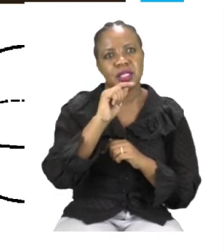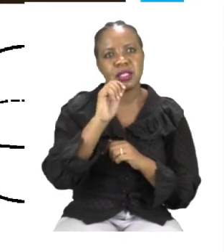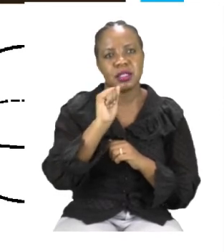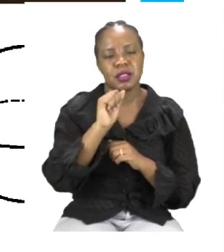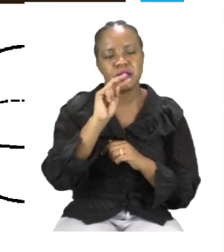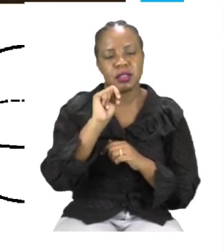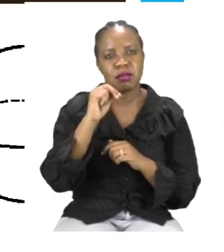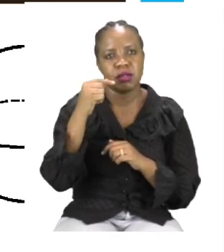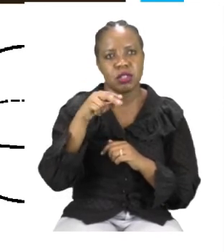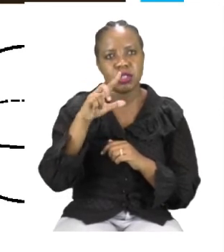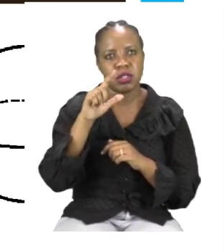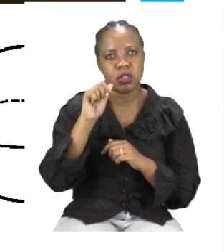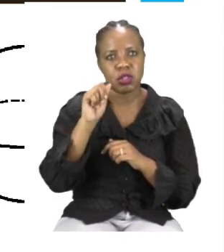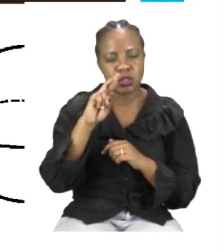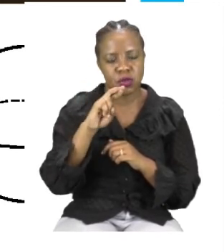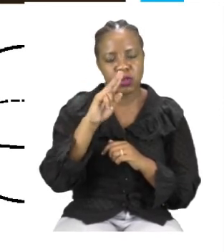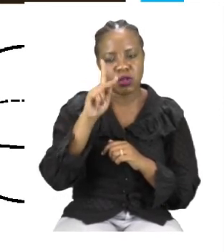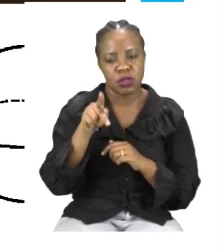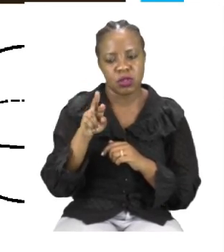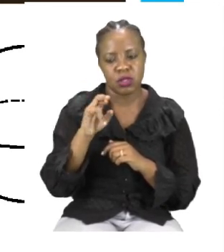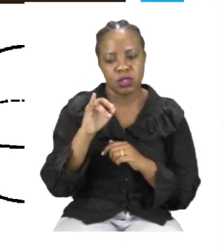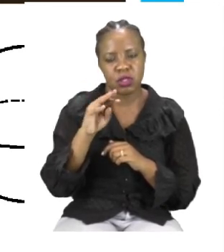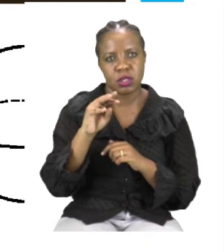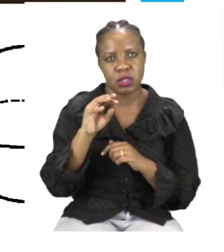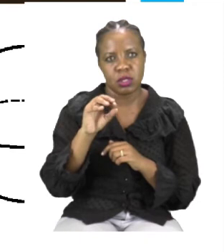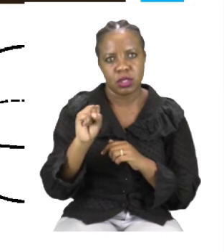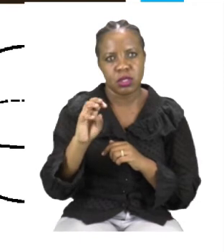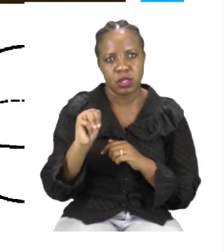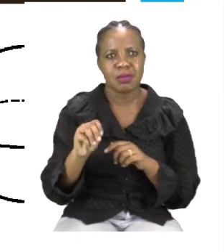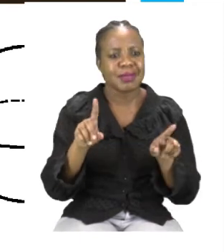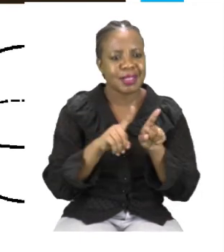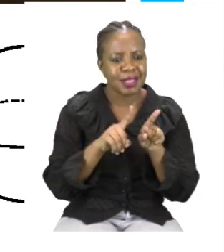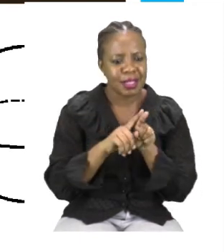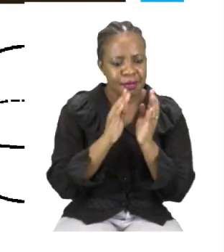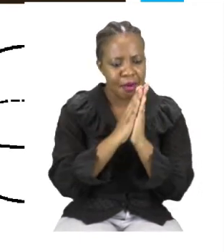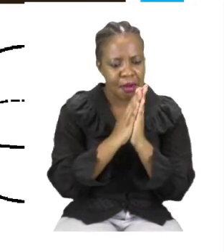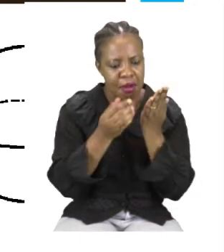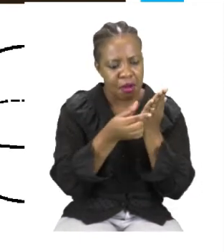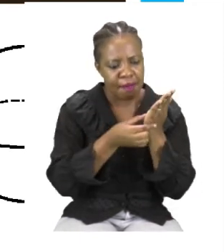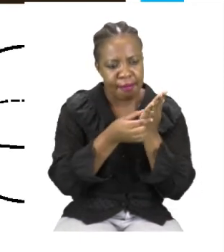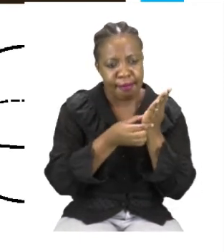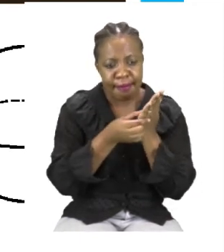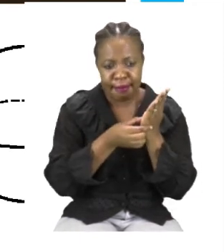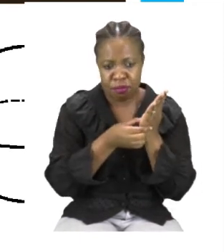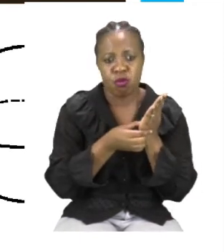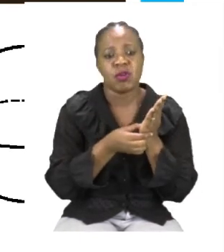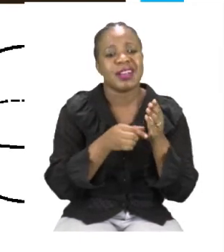the book that you read when you're at school is in the shape of a rectangular